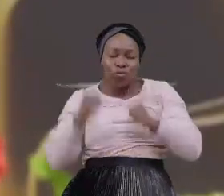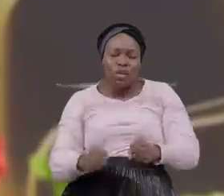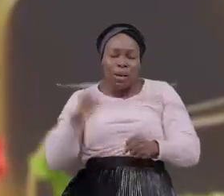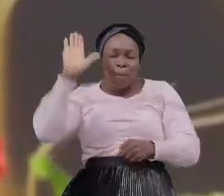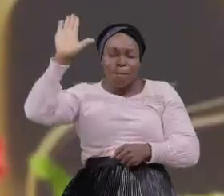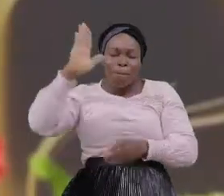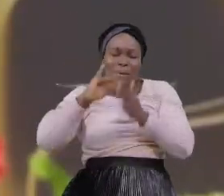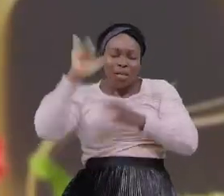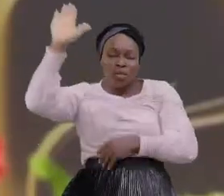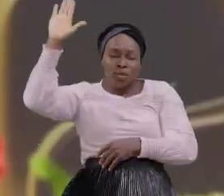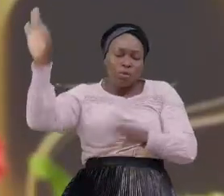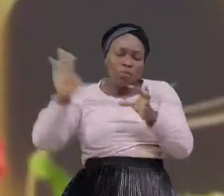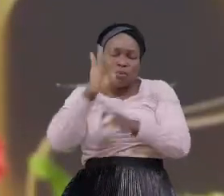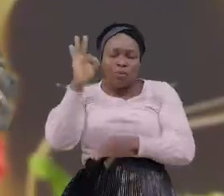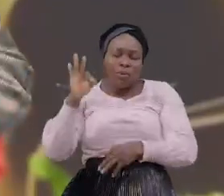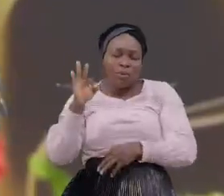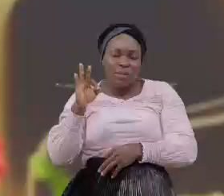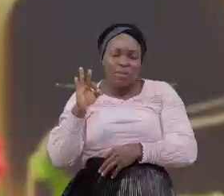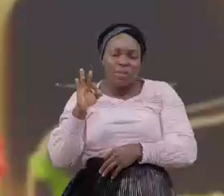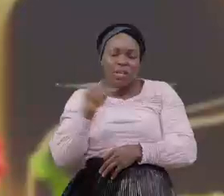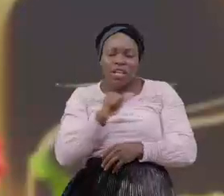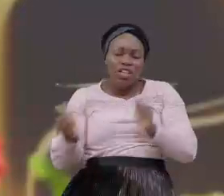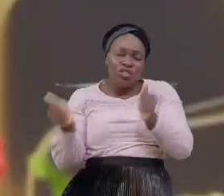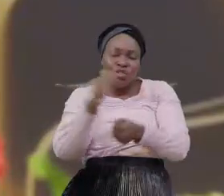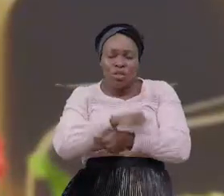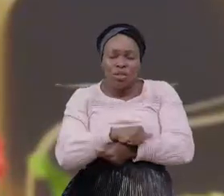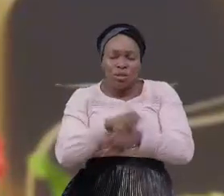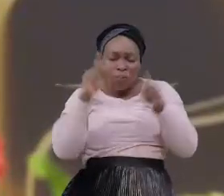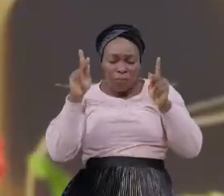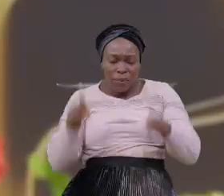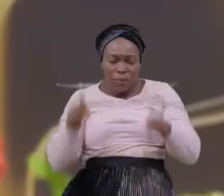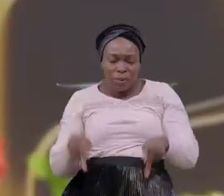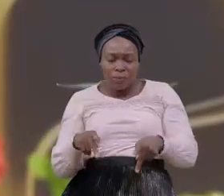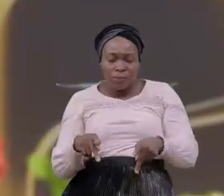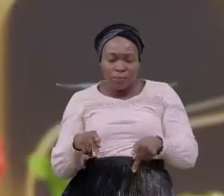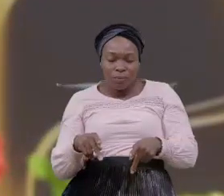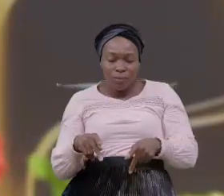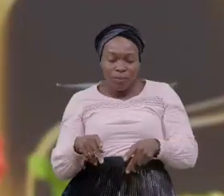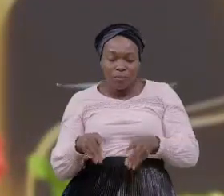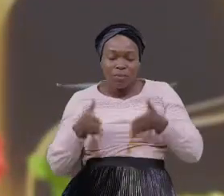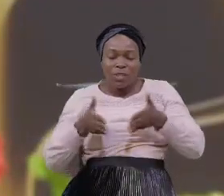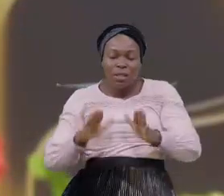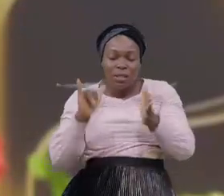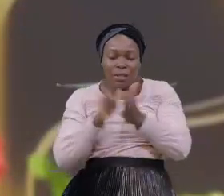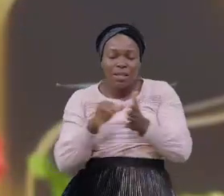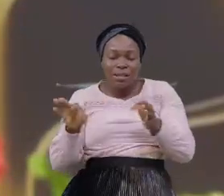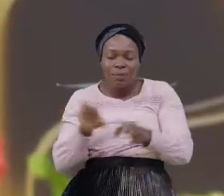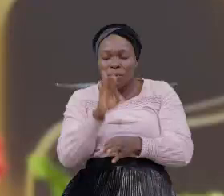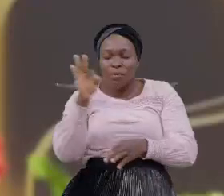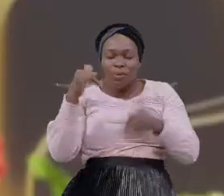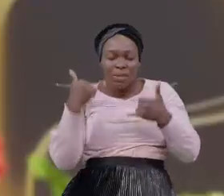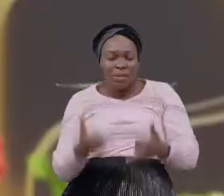a change maker. Amen. Let that spirit now, like it moved Samson in the